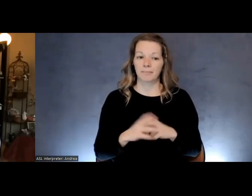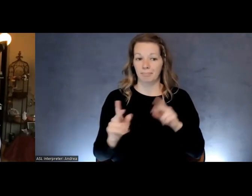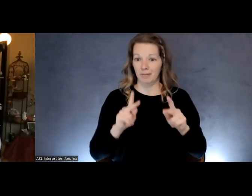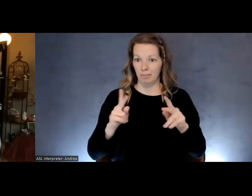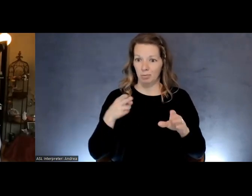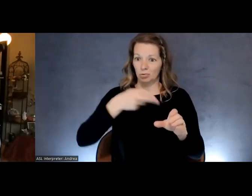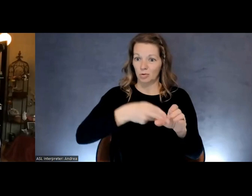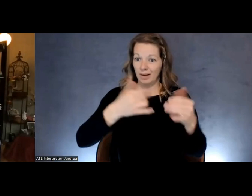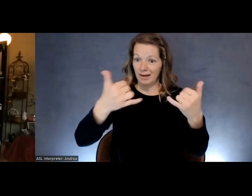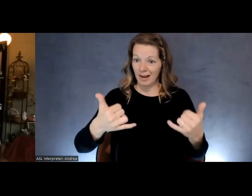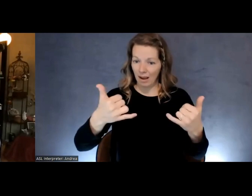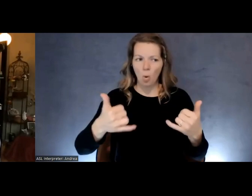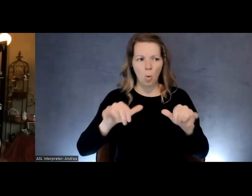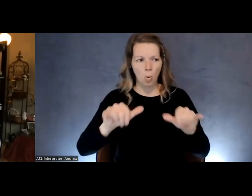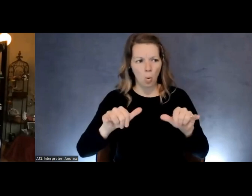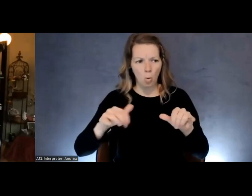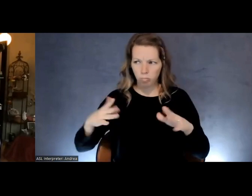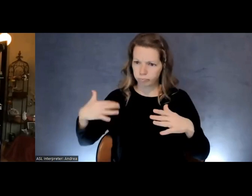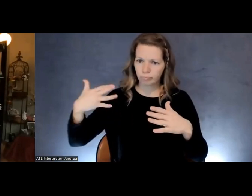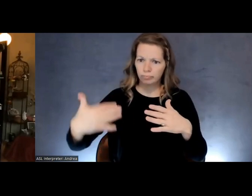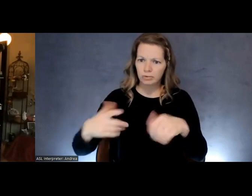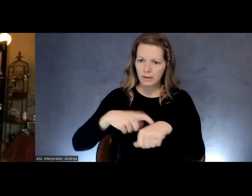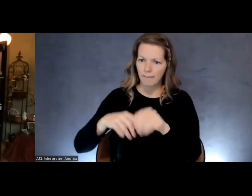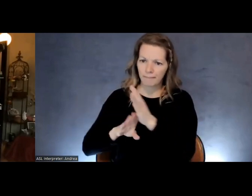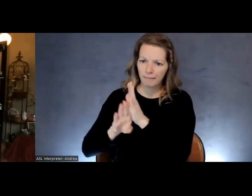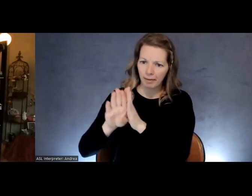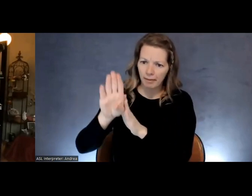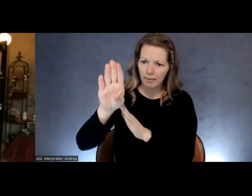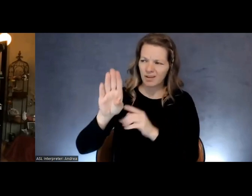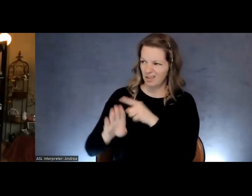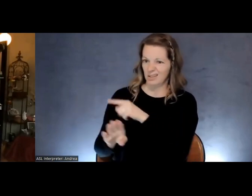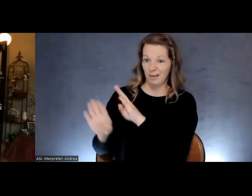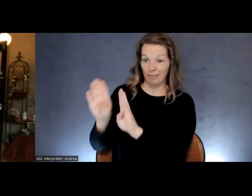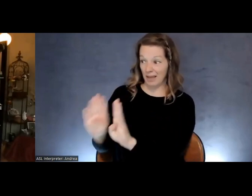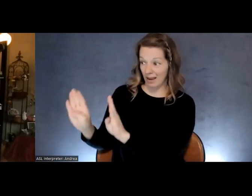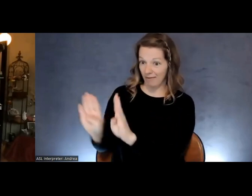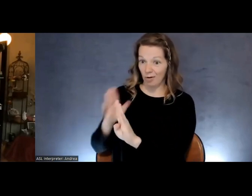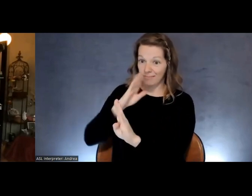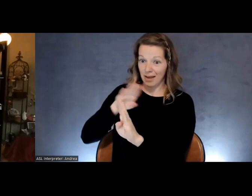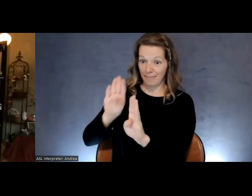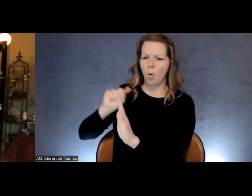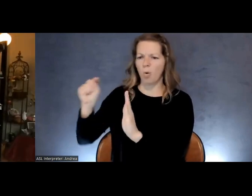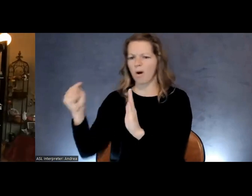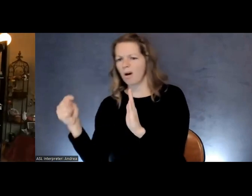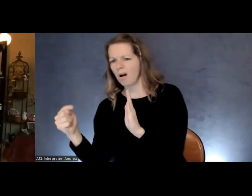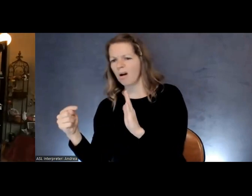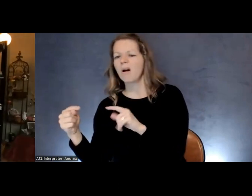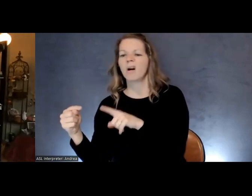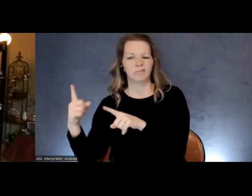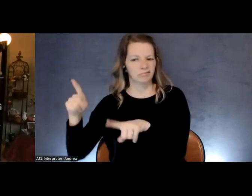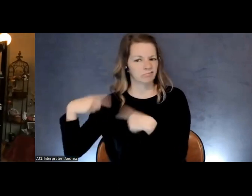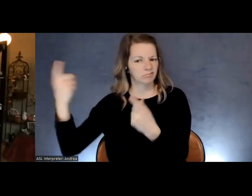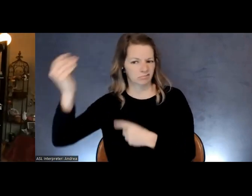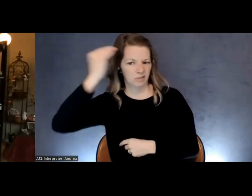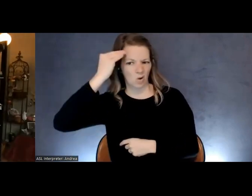now, is, wow, this has been a development over time to say this behavior is actually rooted in something that we can understand. We've long known